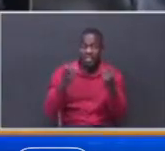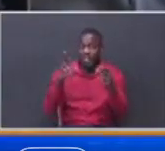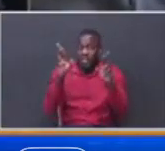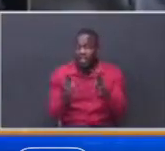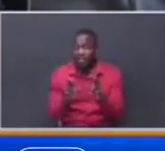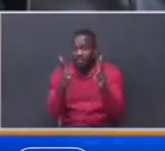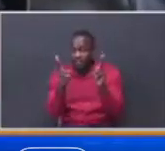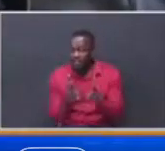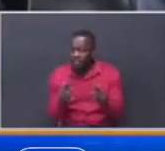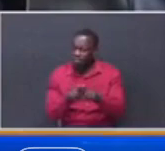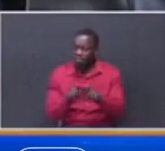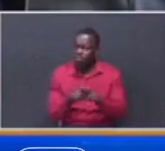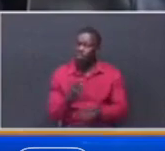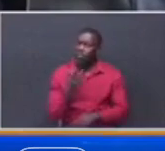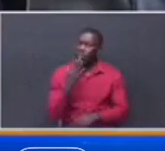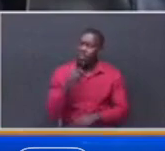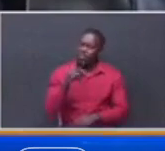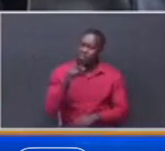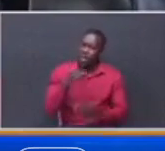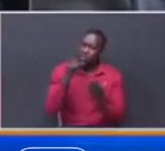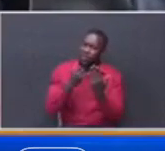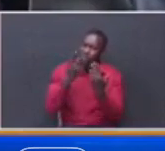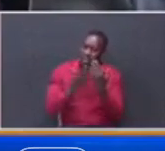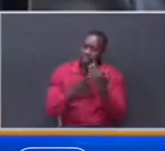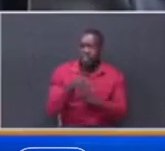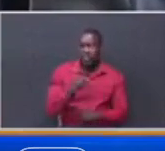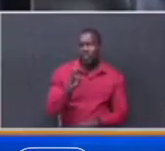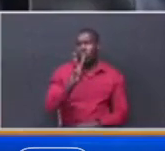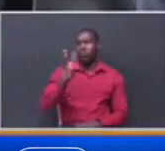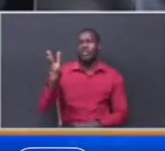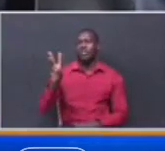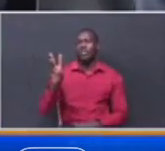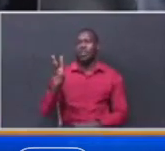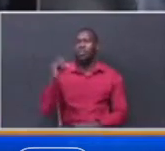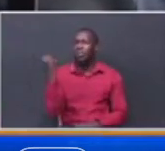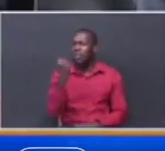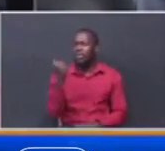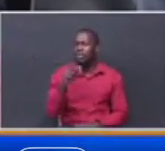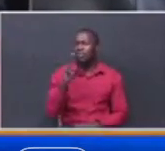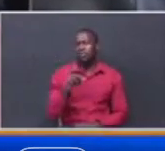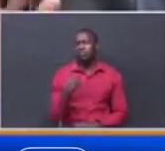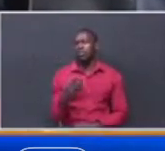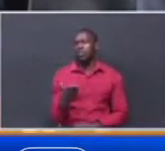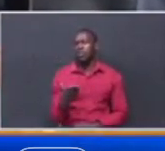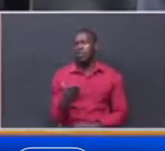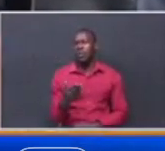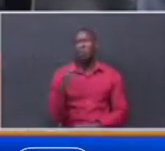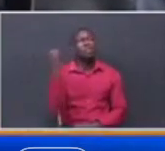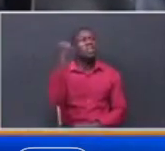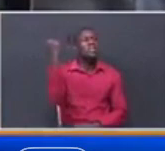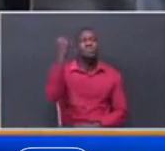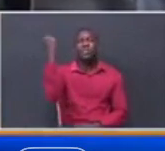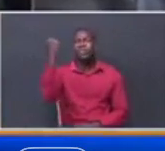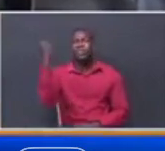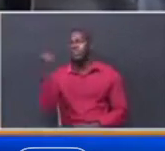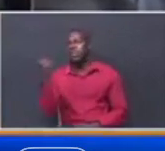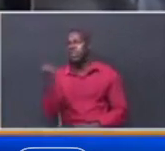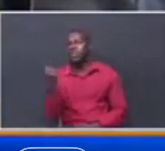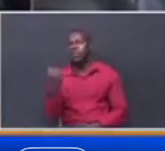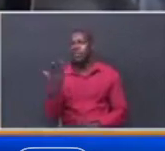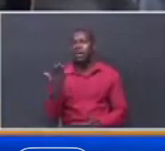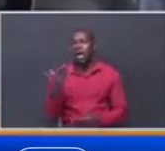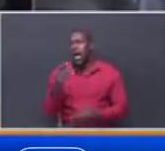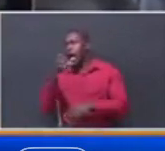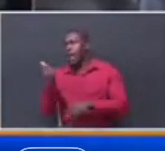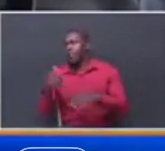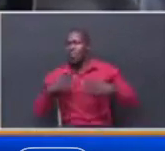money in generis, put money in sugar. Tuache siasa mingi. Ikifika huku kwetu, tunaanza kusema plani, nini. Kwani